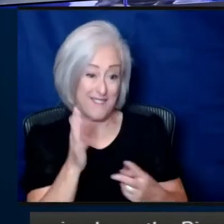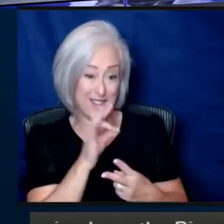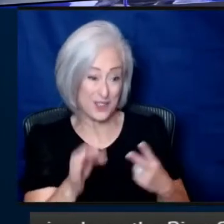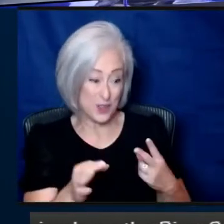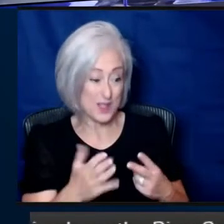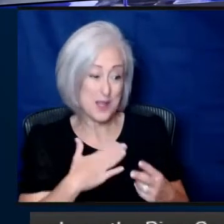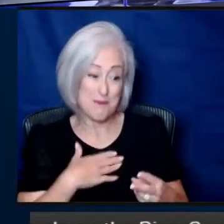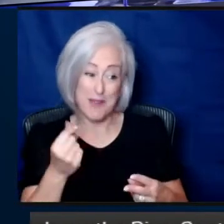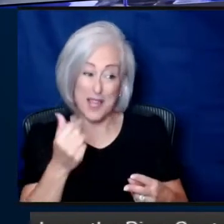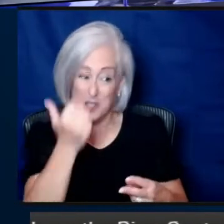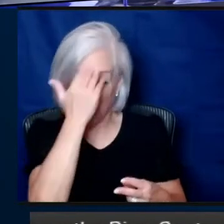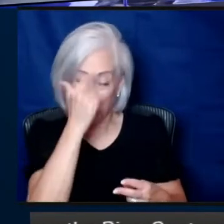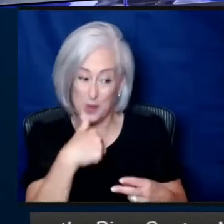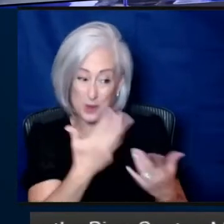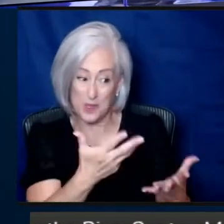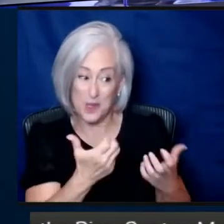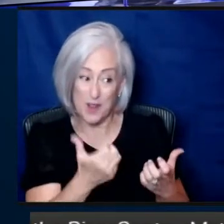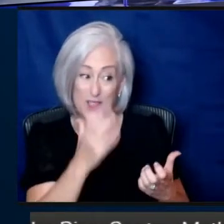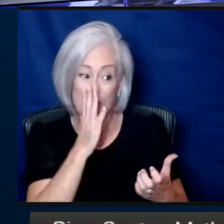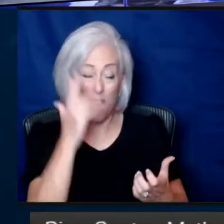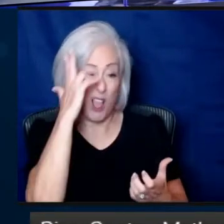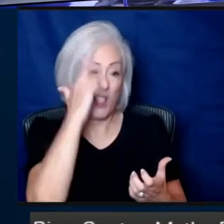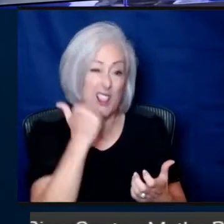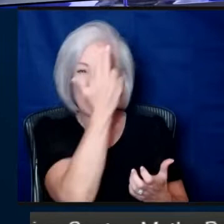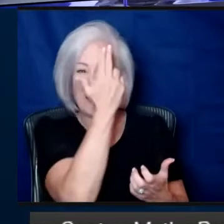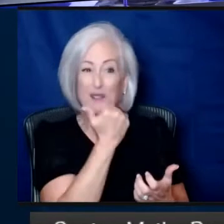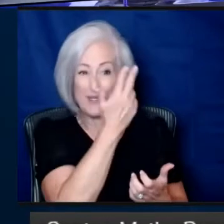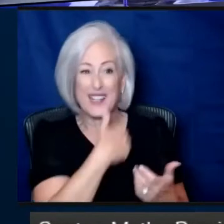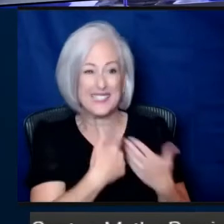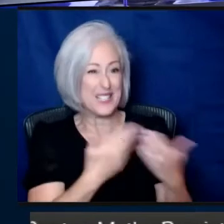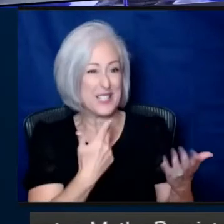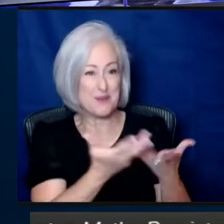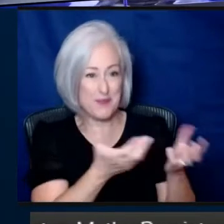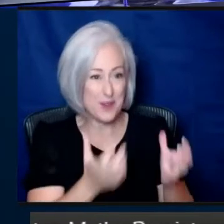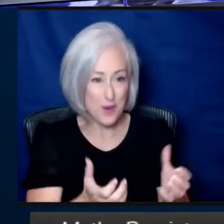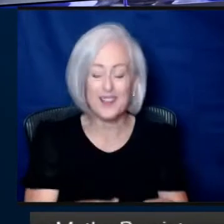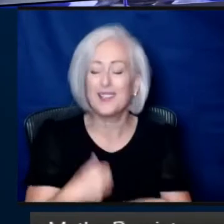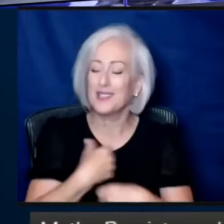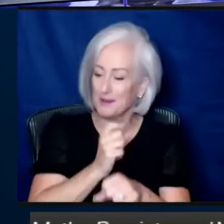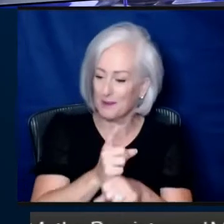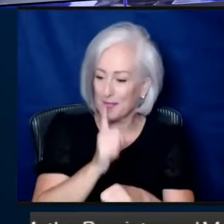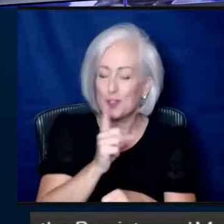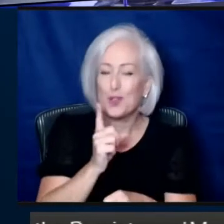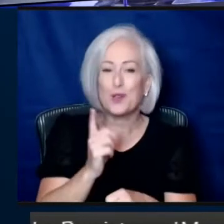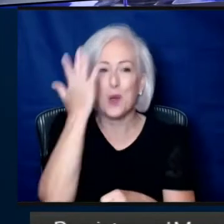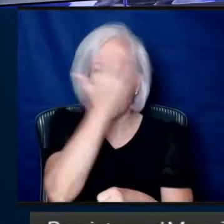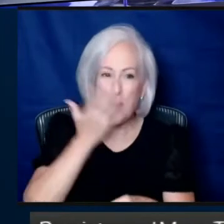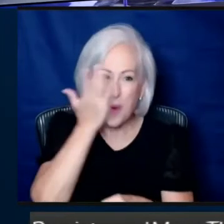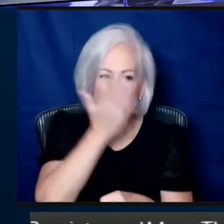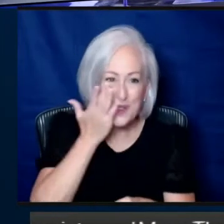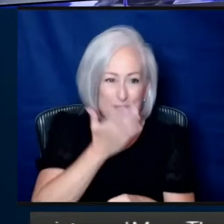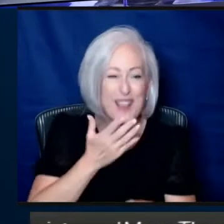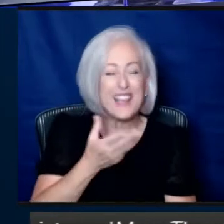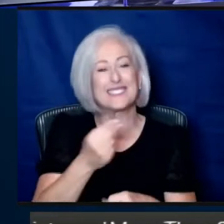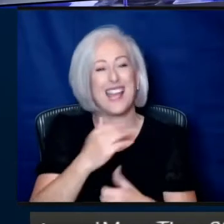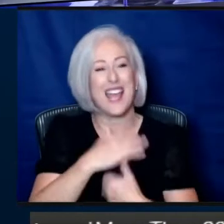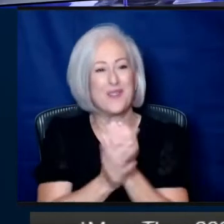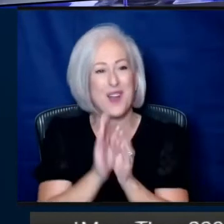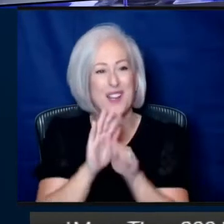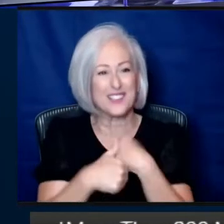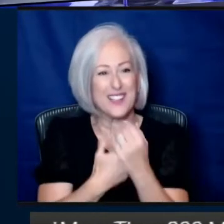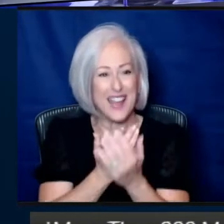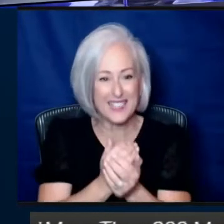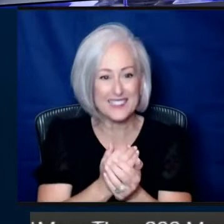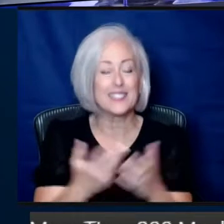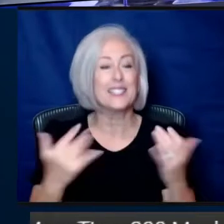it. Okay. She will lick your face even though you Just are an wash your infectious hands disease. well and wash your face. Wash your face. Thank you for that. Okay, the questions are starting to roll in,